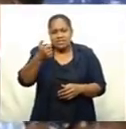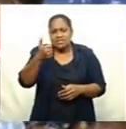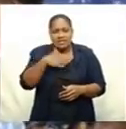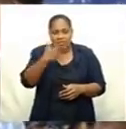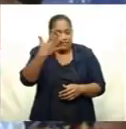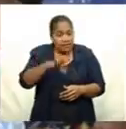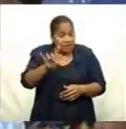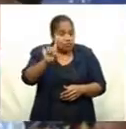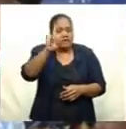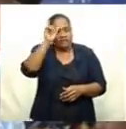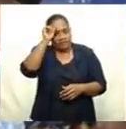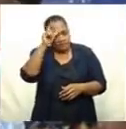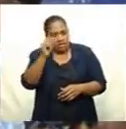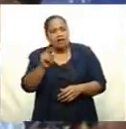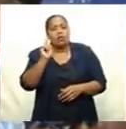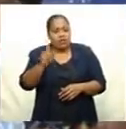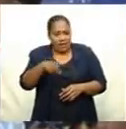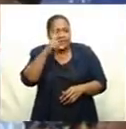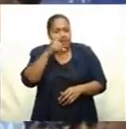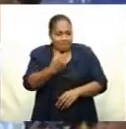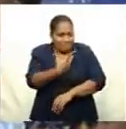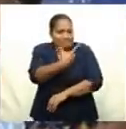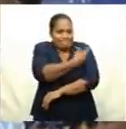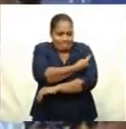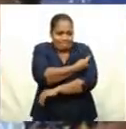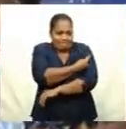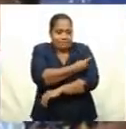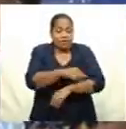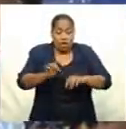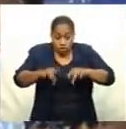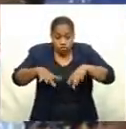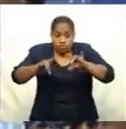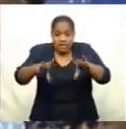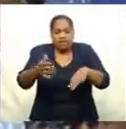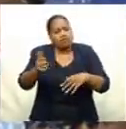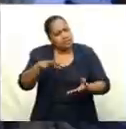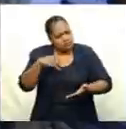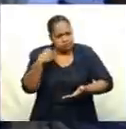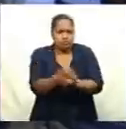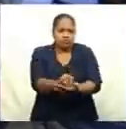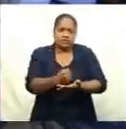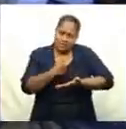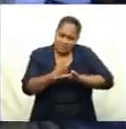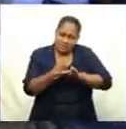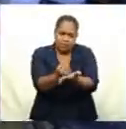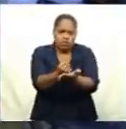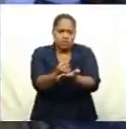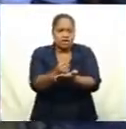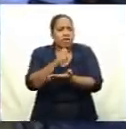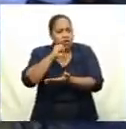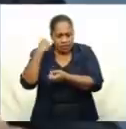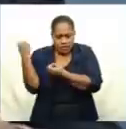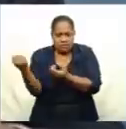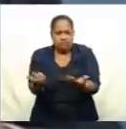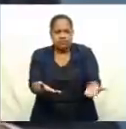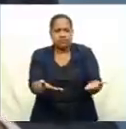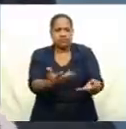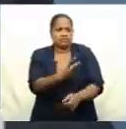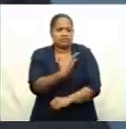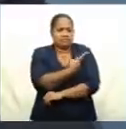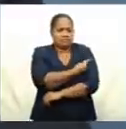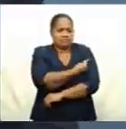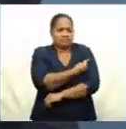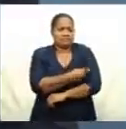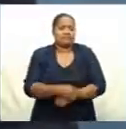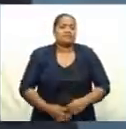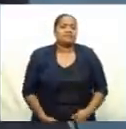586,651 Fijians eligible for the vaccine, and Australia has assured its support in supplying the doses. You